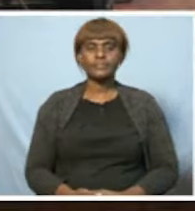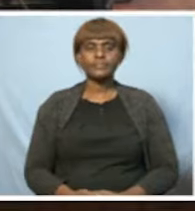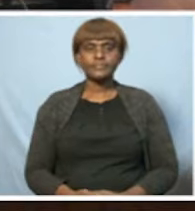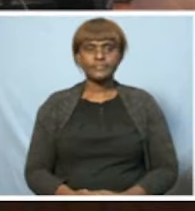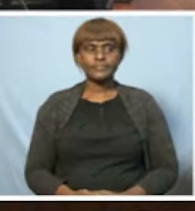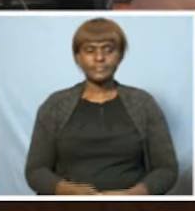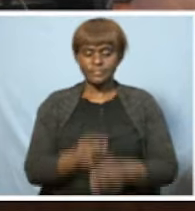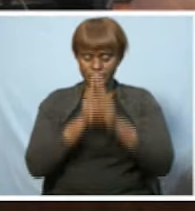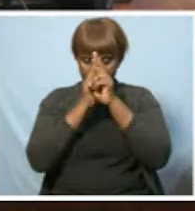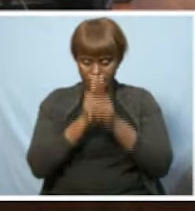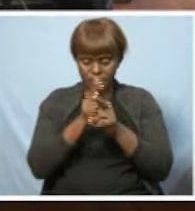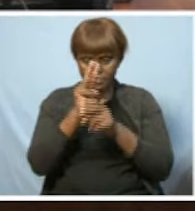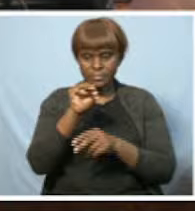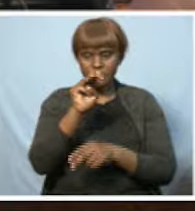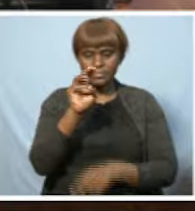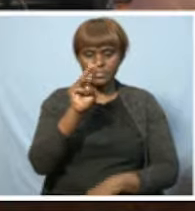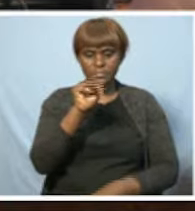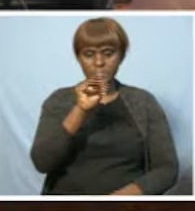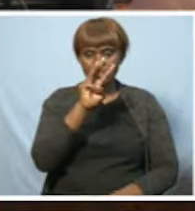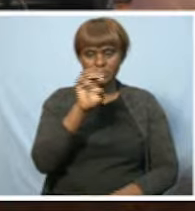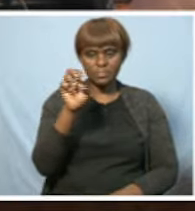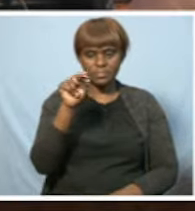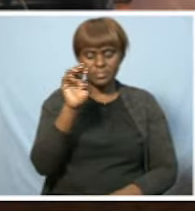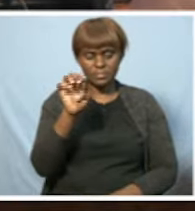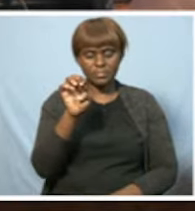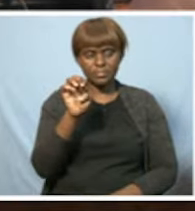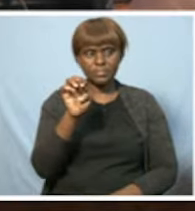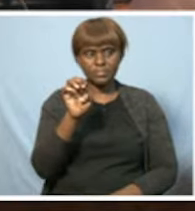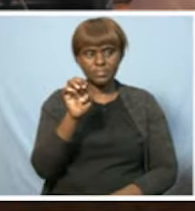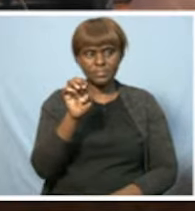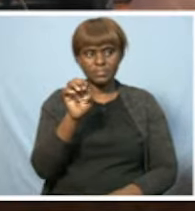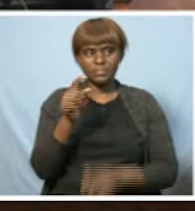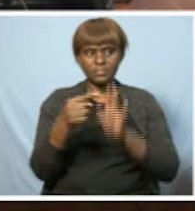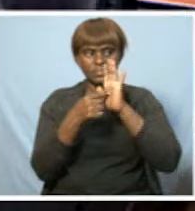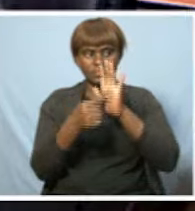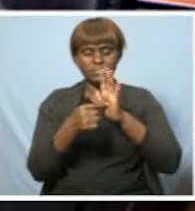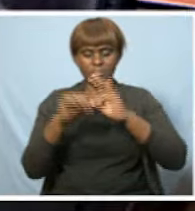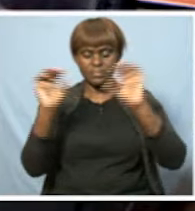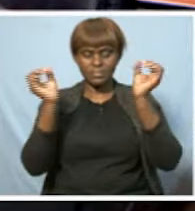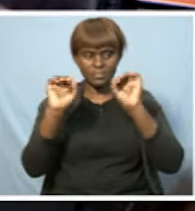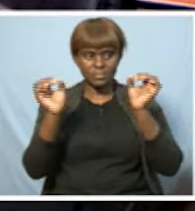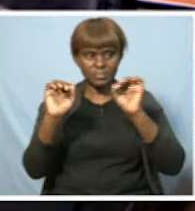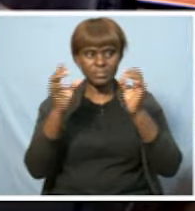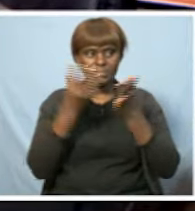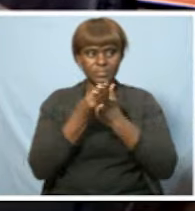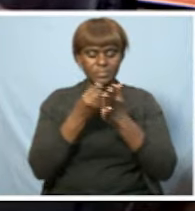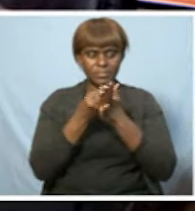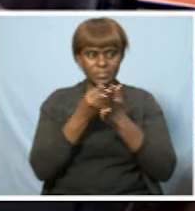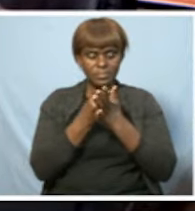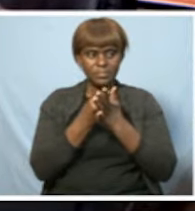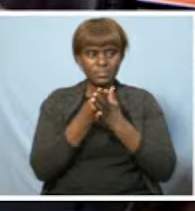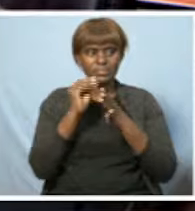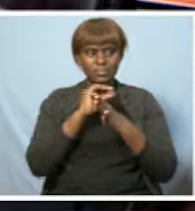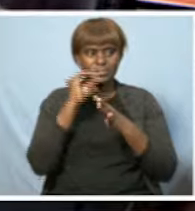Honorable Mwene. Sure, but then why did they indicate zero funding